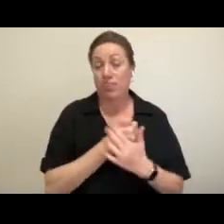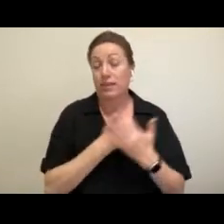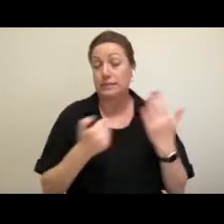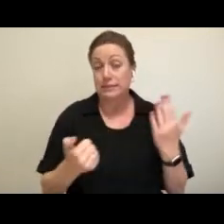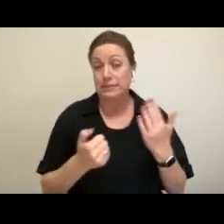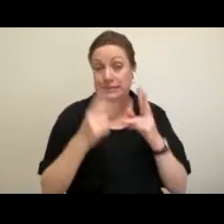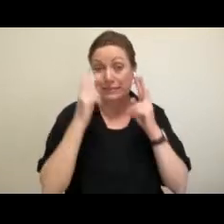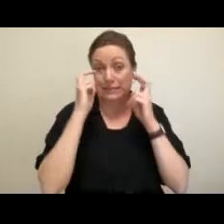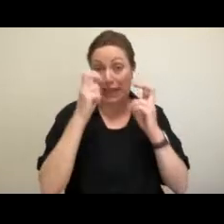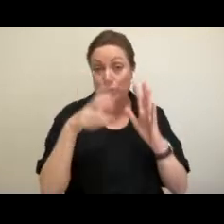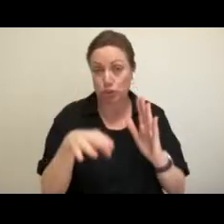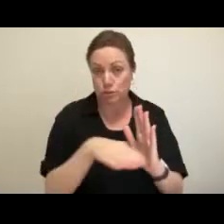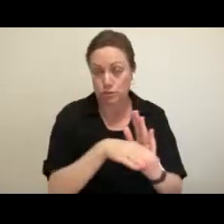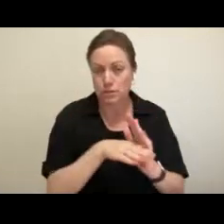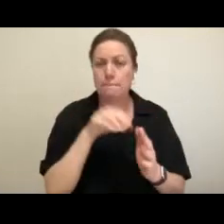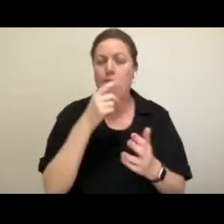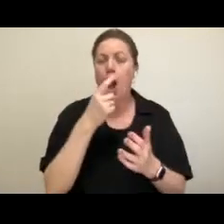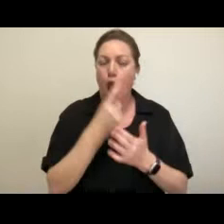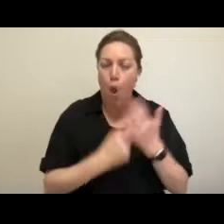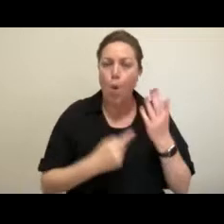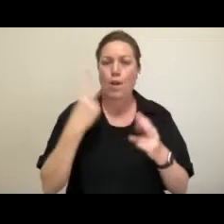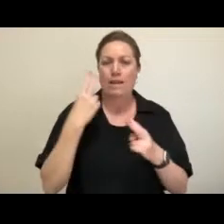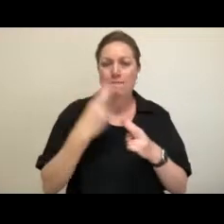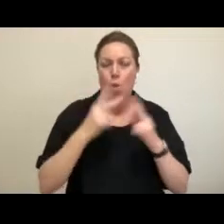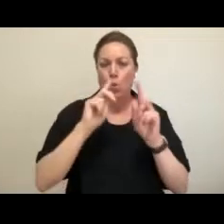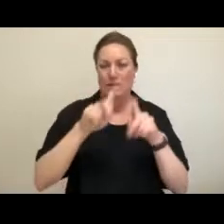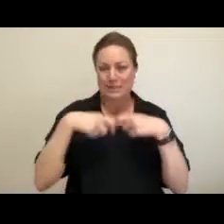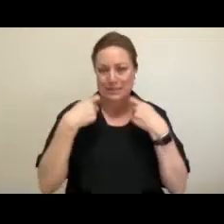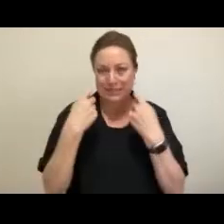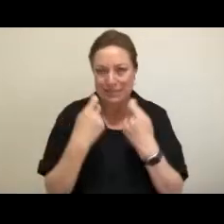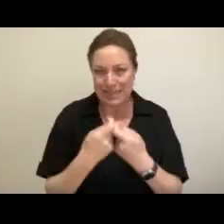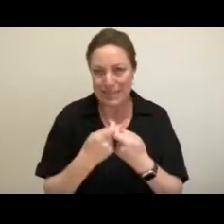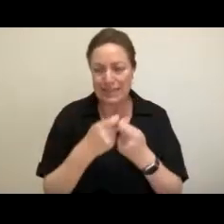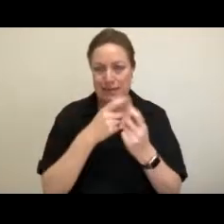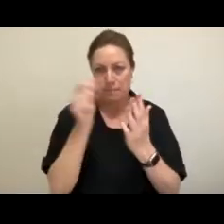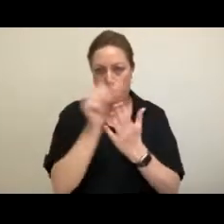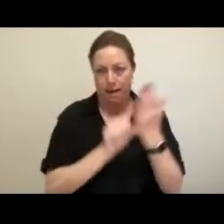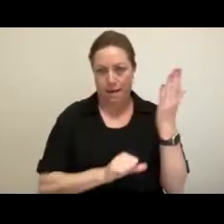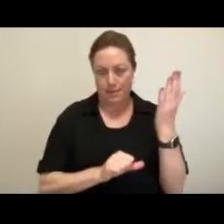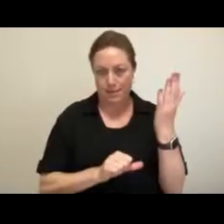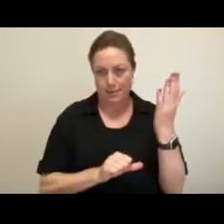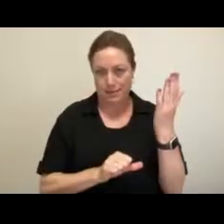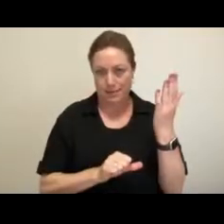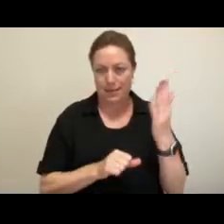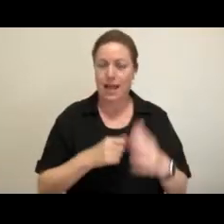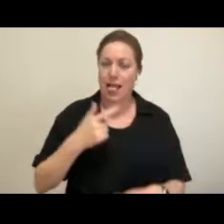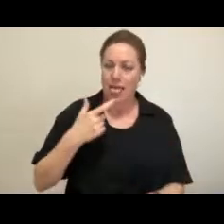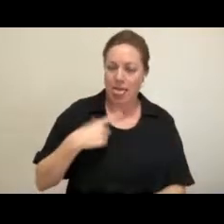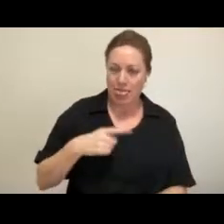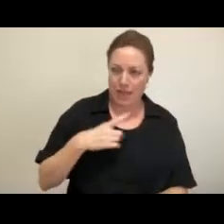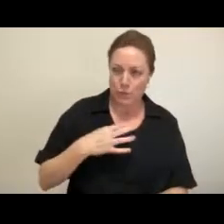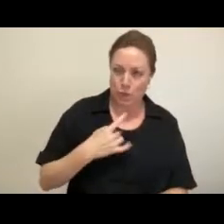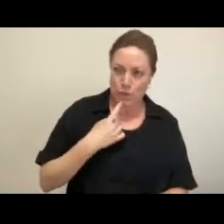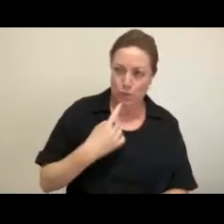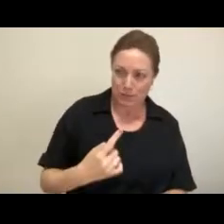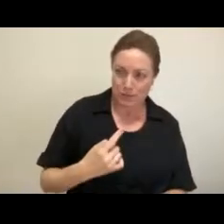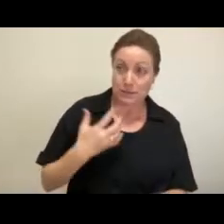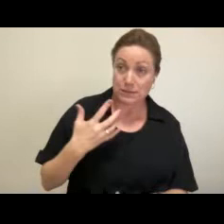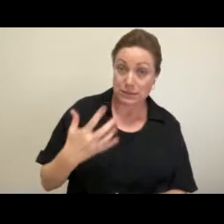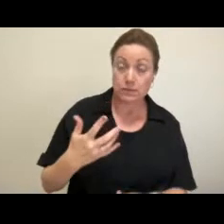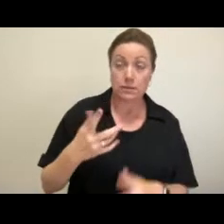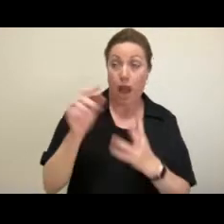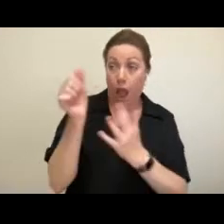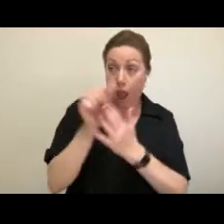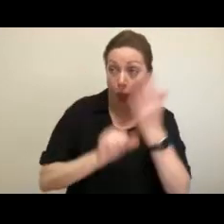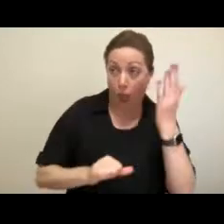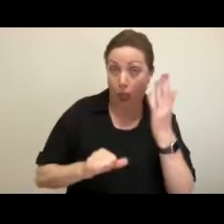teams only. So this is why we're emphasizing collaboration and ways for you to connect with each other, because even at